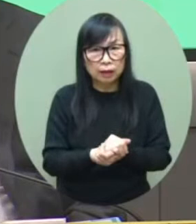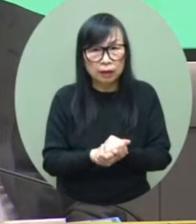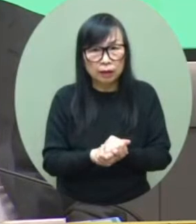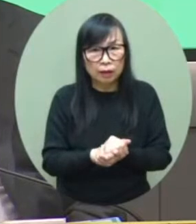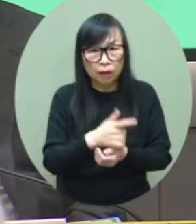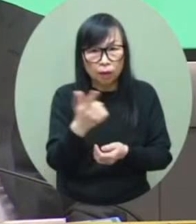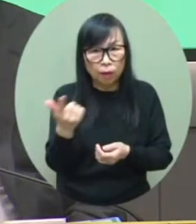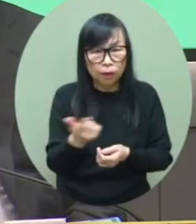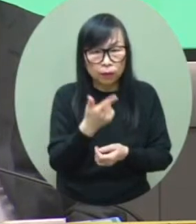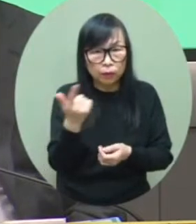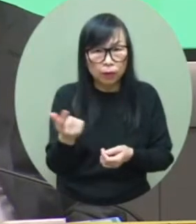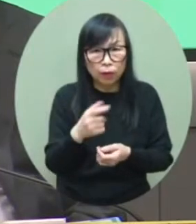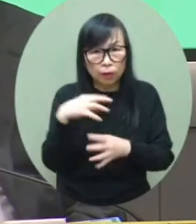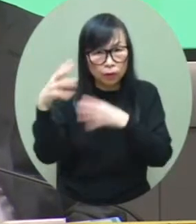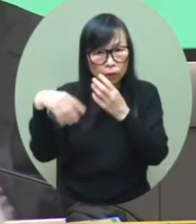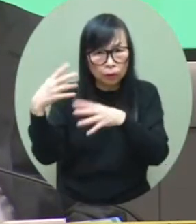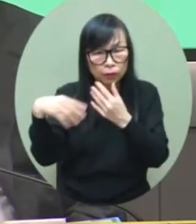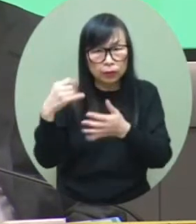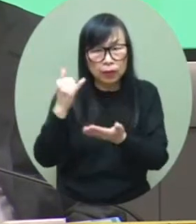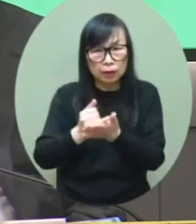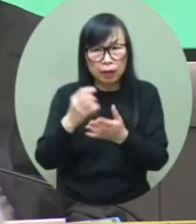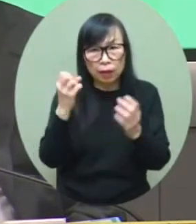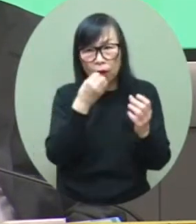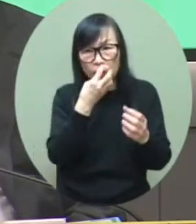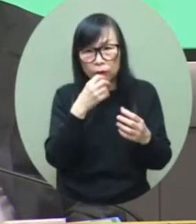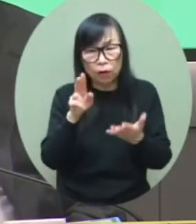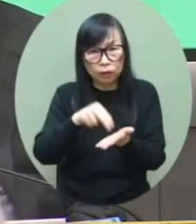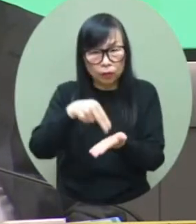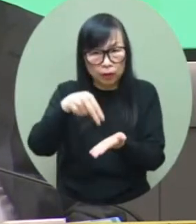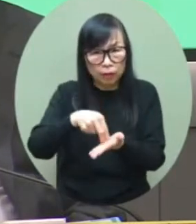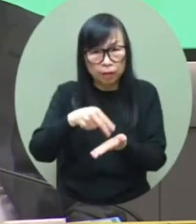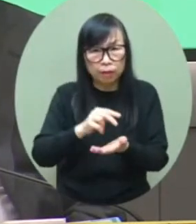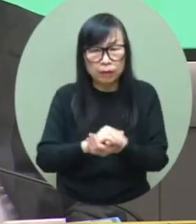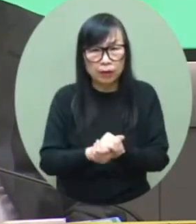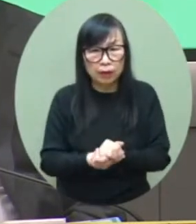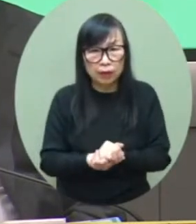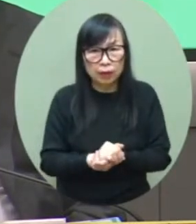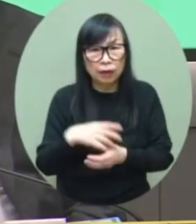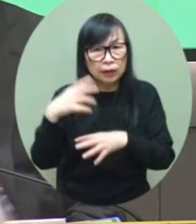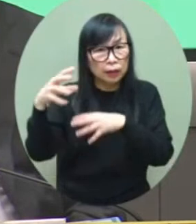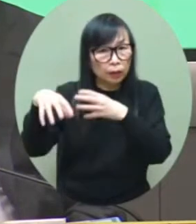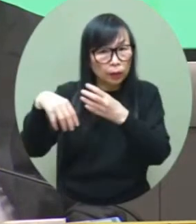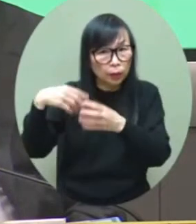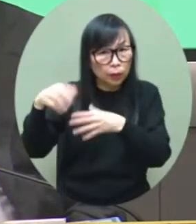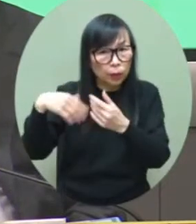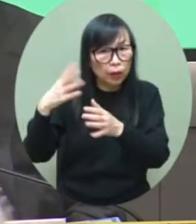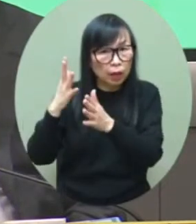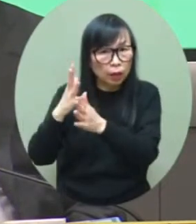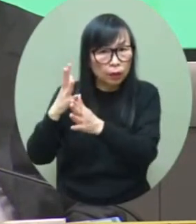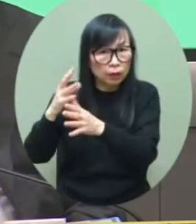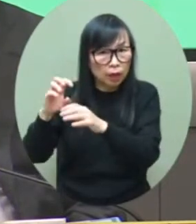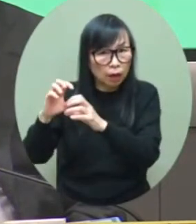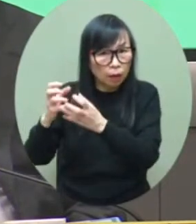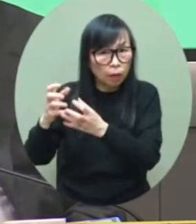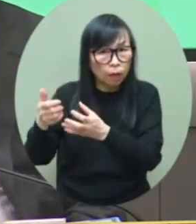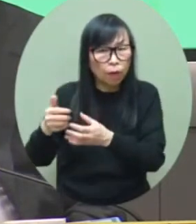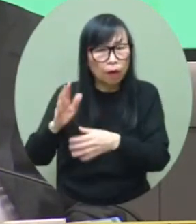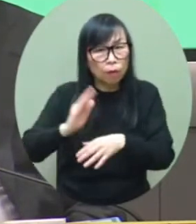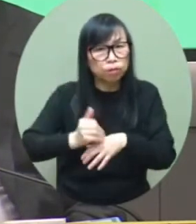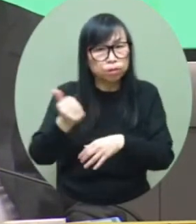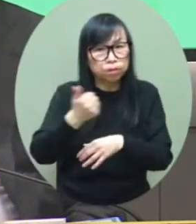are ranked the freest economy in the world. So many events and conferences can be held in Hong